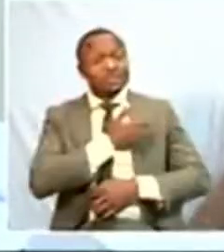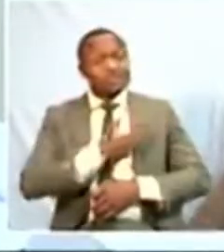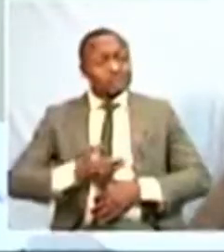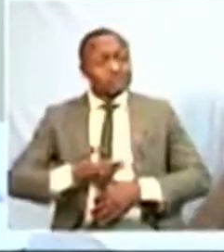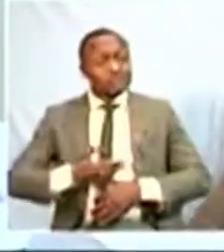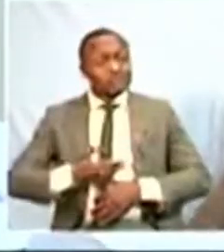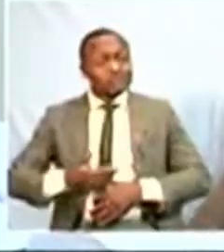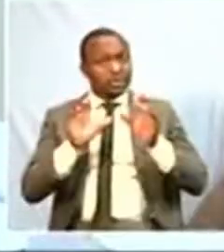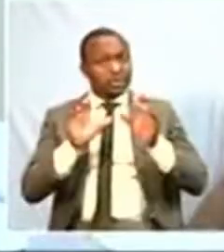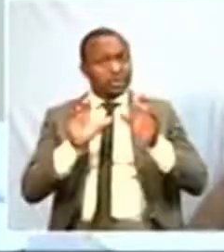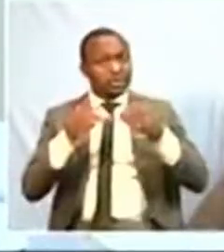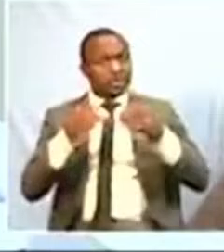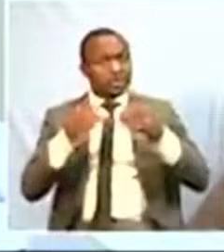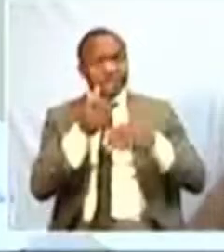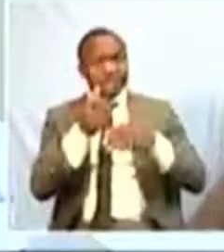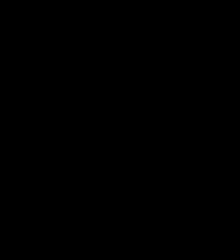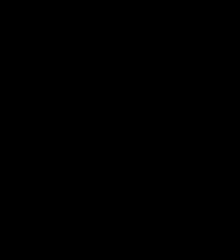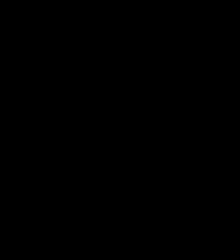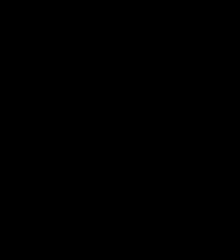in